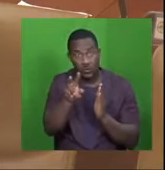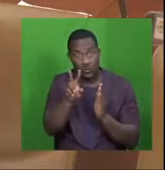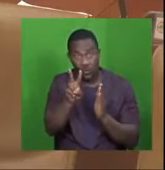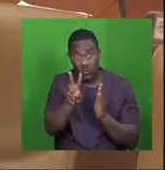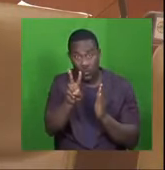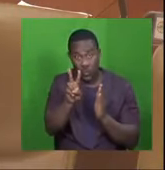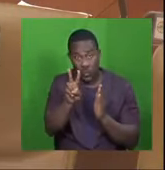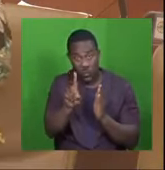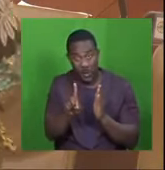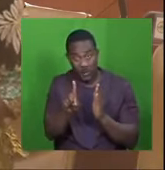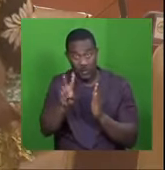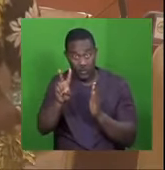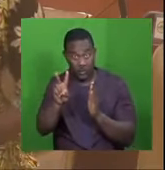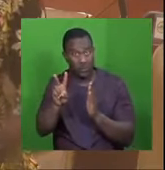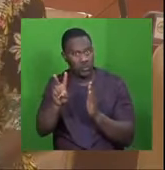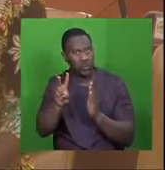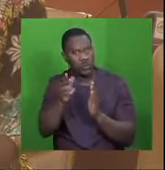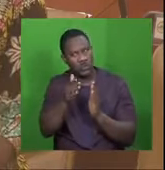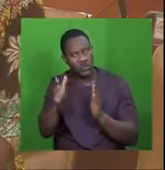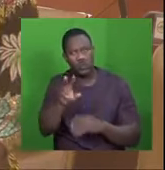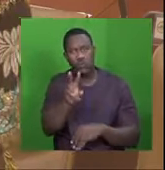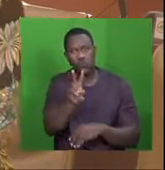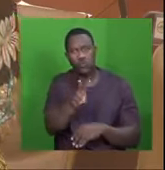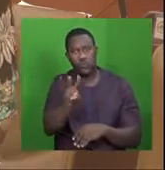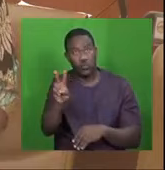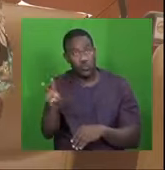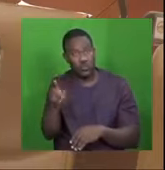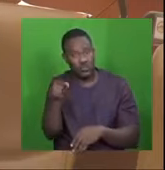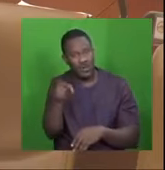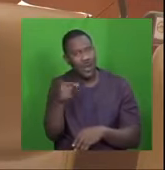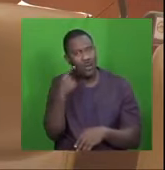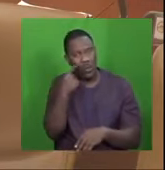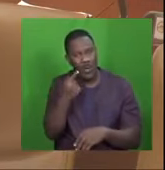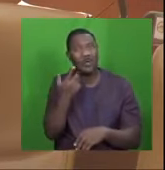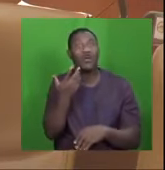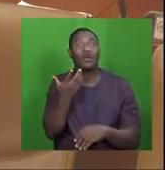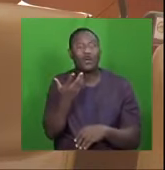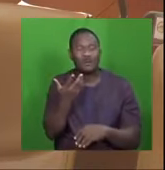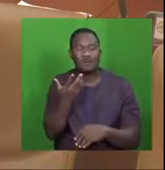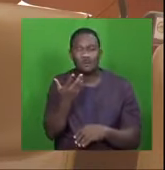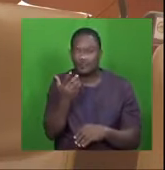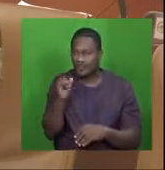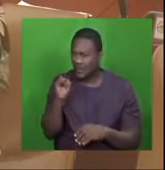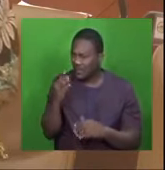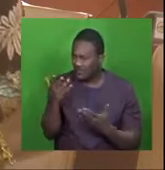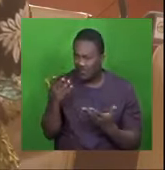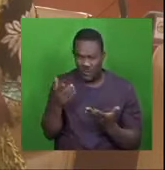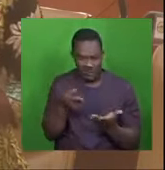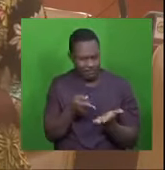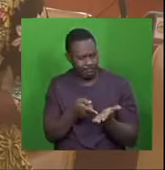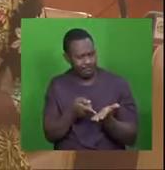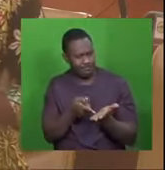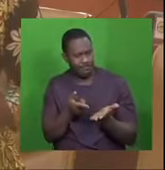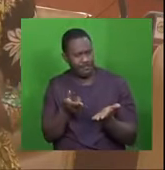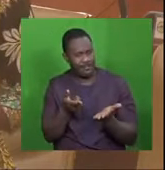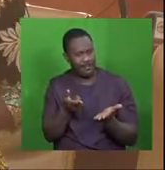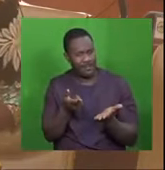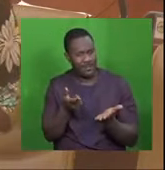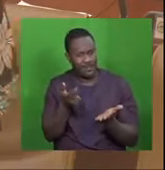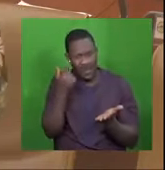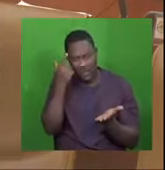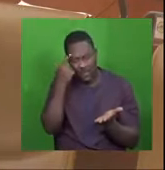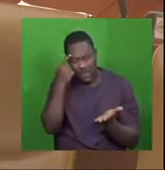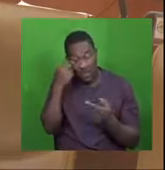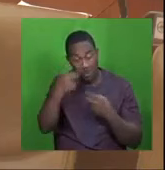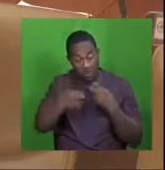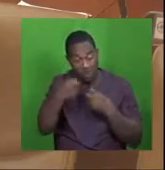222 of this year's budget. Mr. Speaker, if we continue to kick, we cannot kick the ball down the road, because the